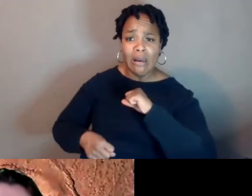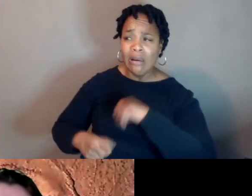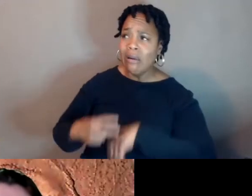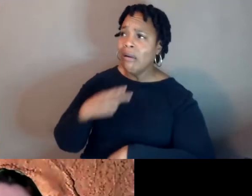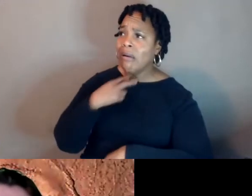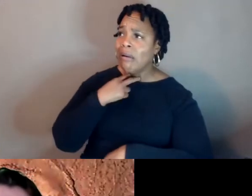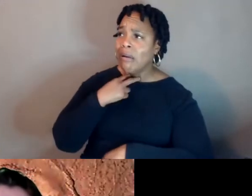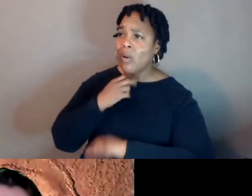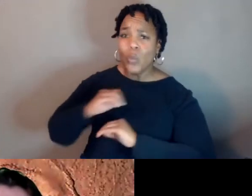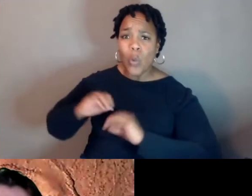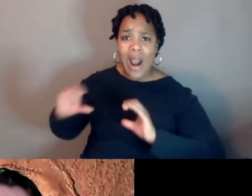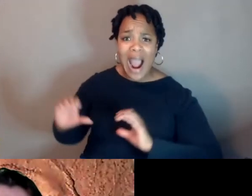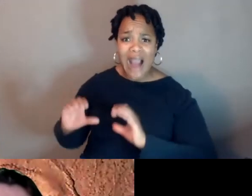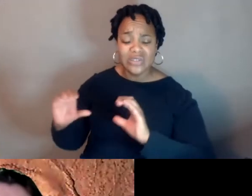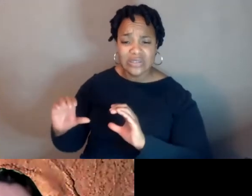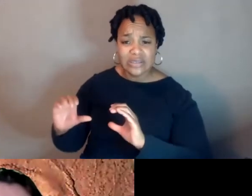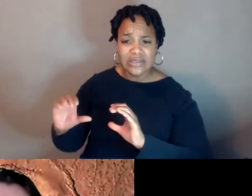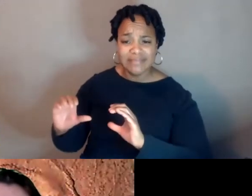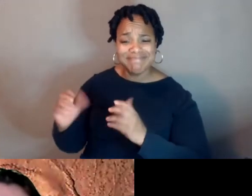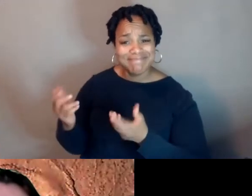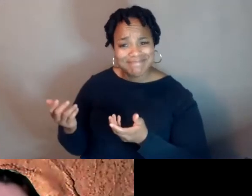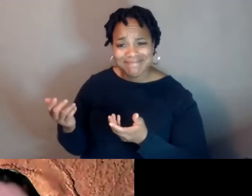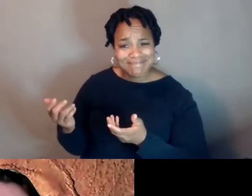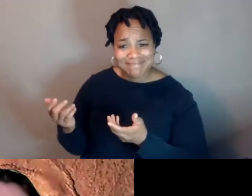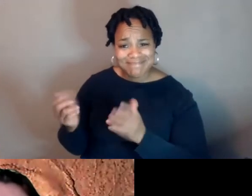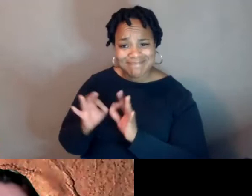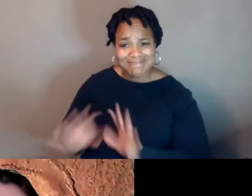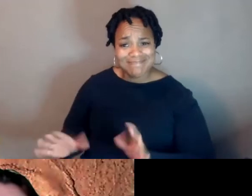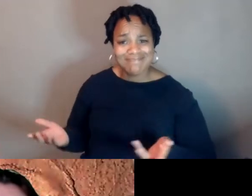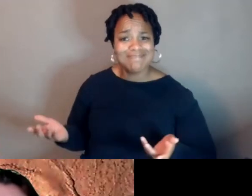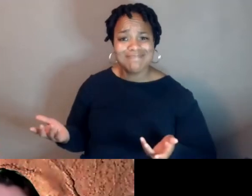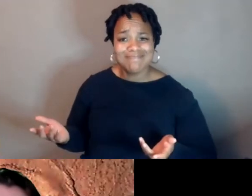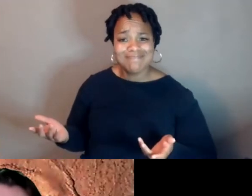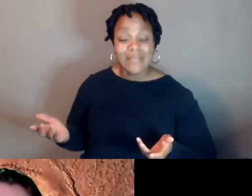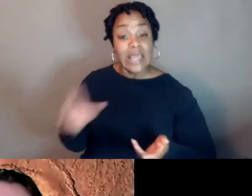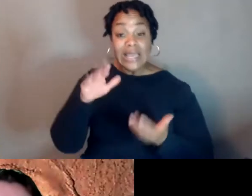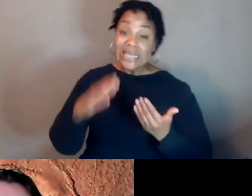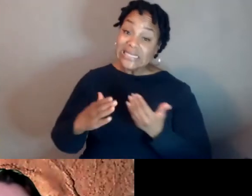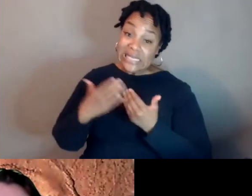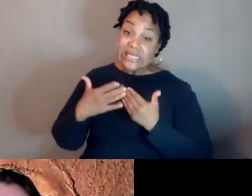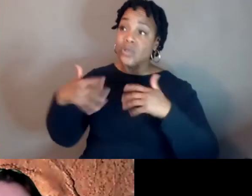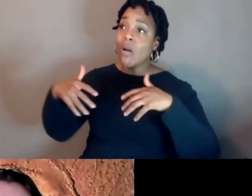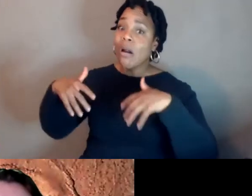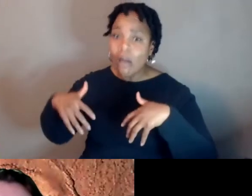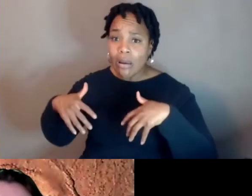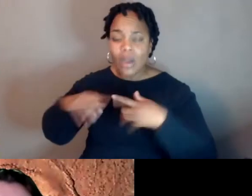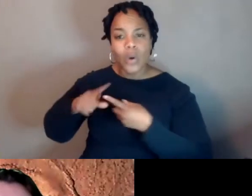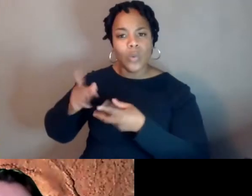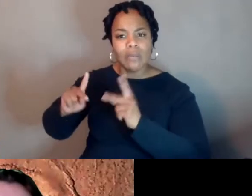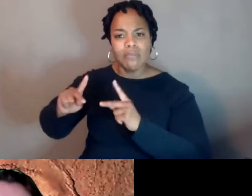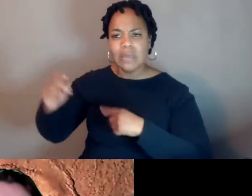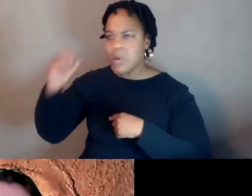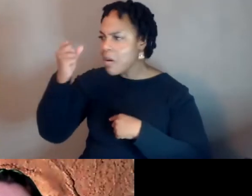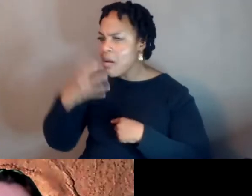are mistreated by someone for no other reason other than your gender,